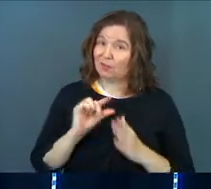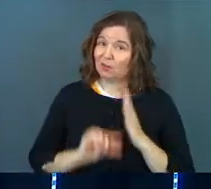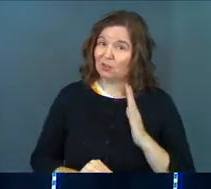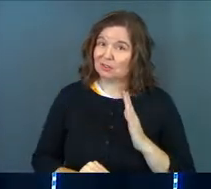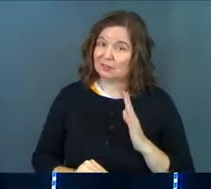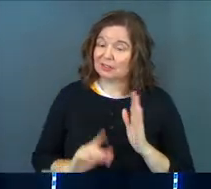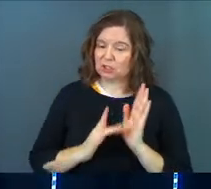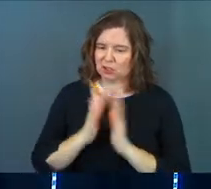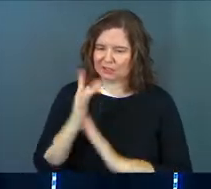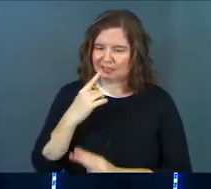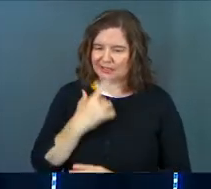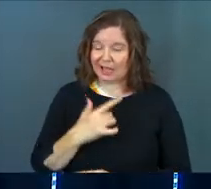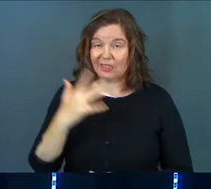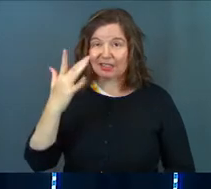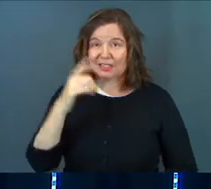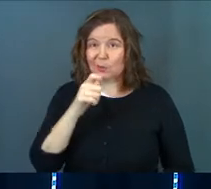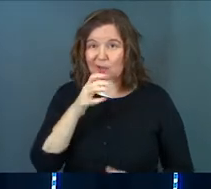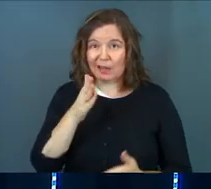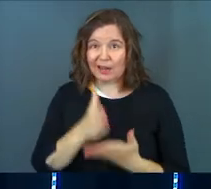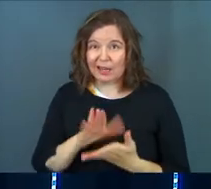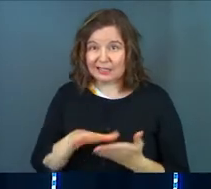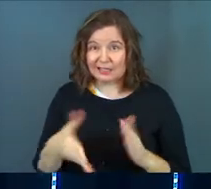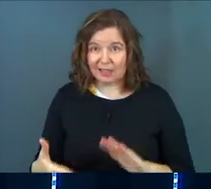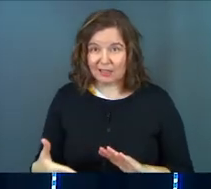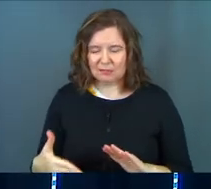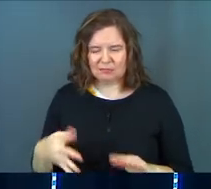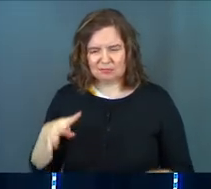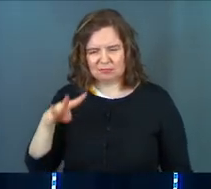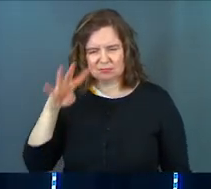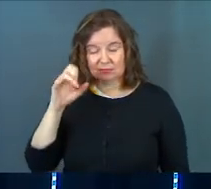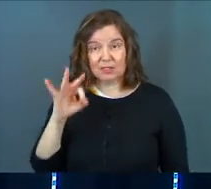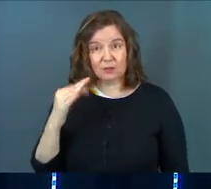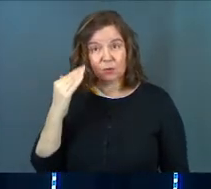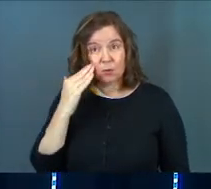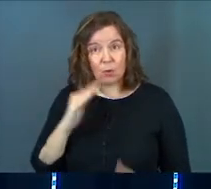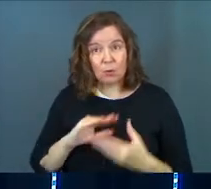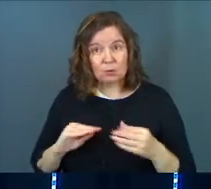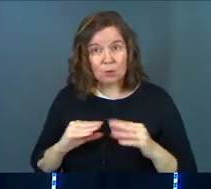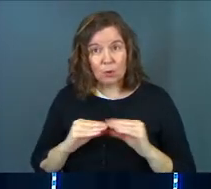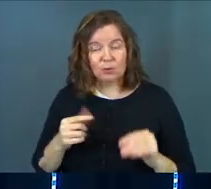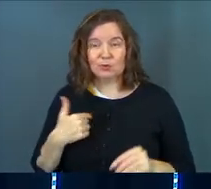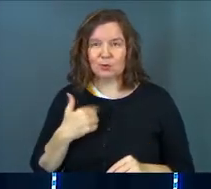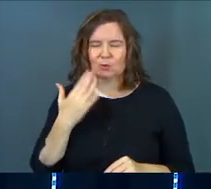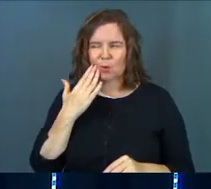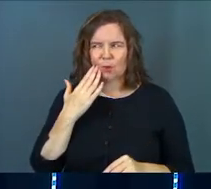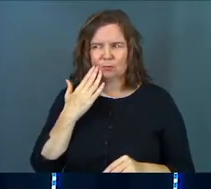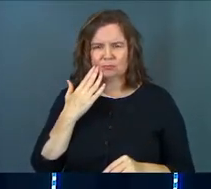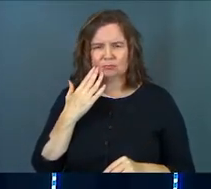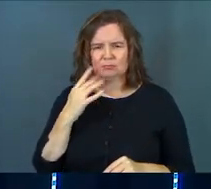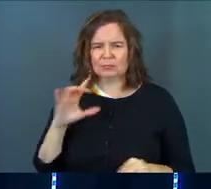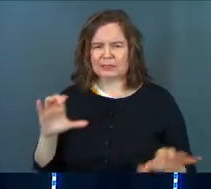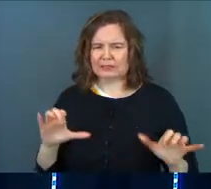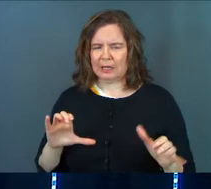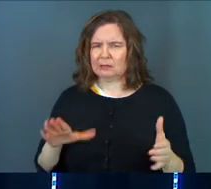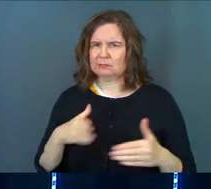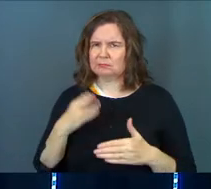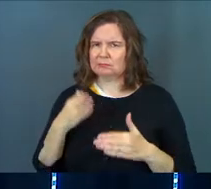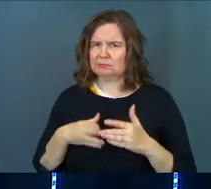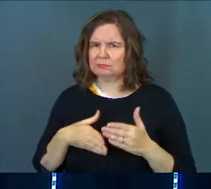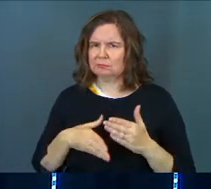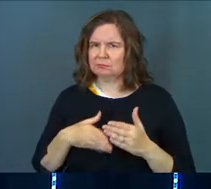verse. Jesus says the sickness will not end in death. Now, if you know this story at all, you know it certainly will end in death.